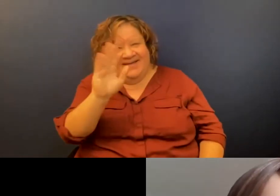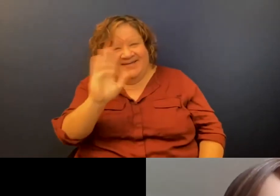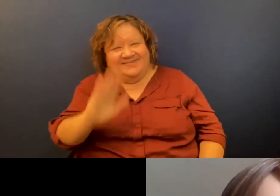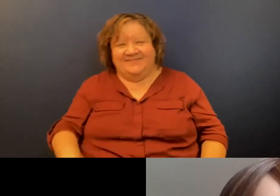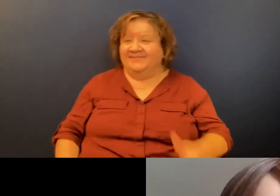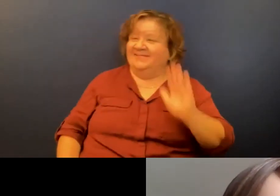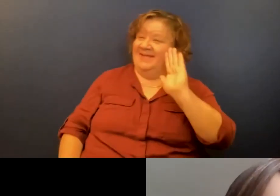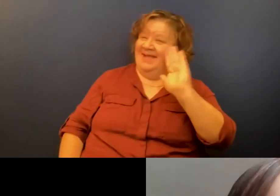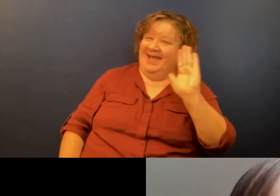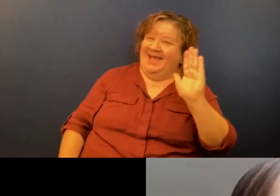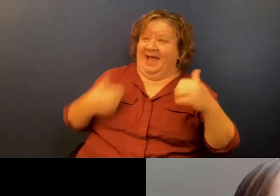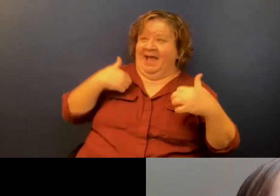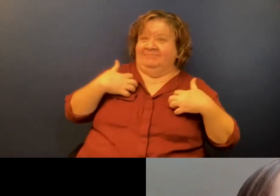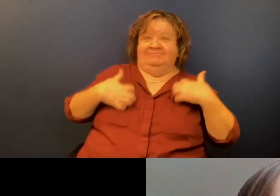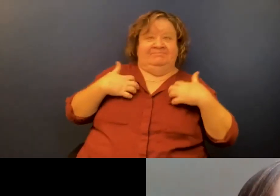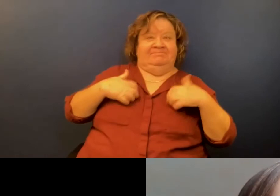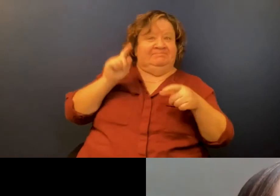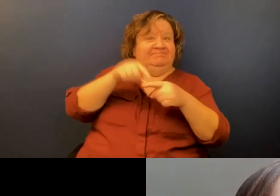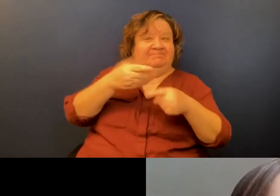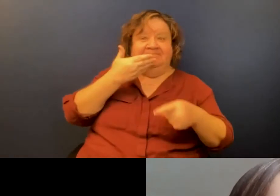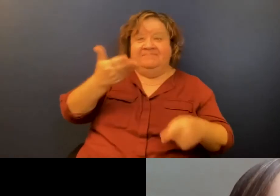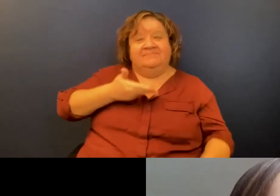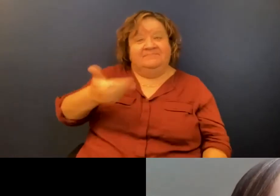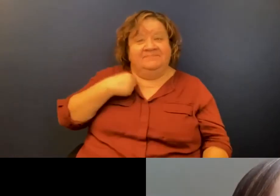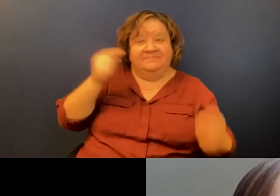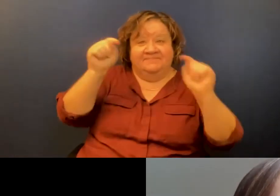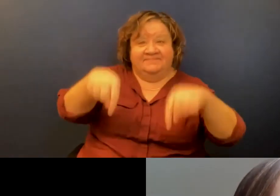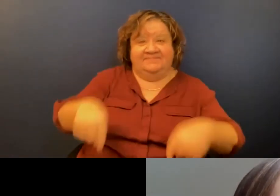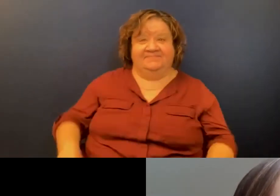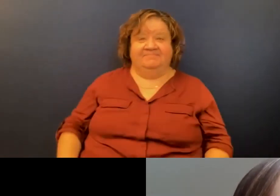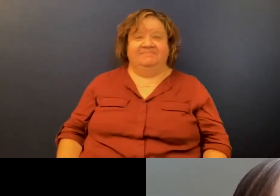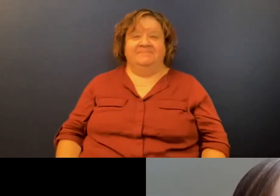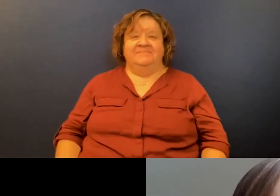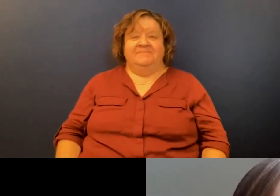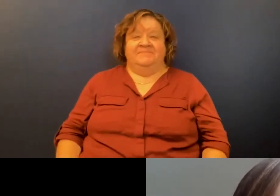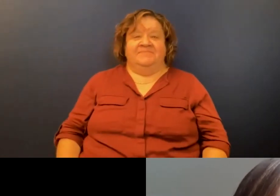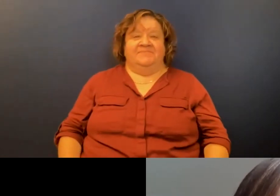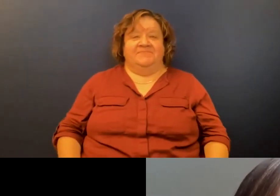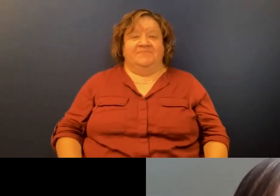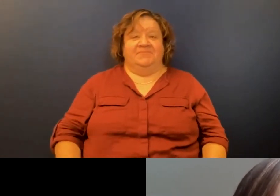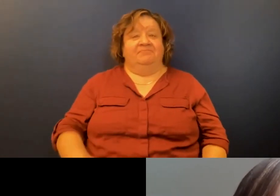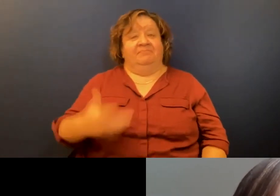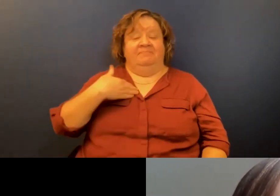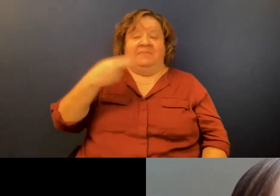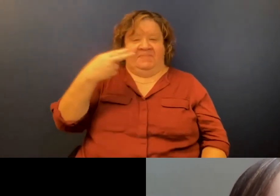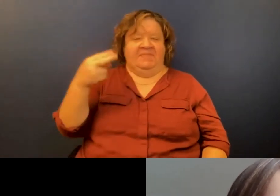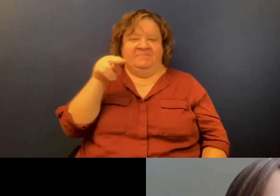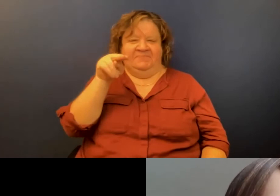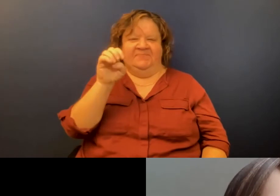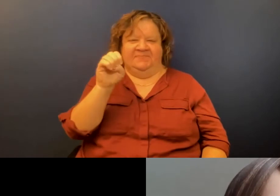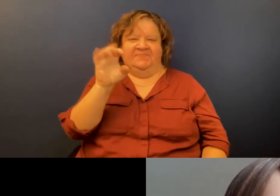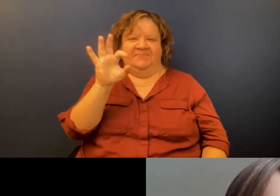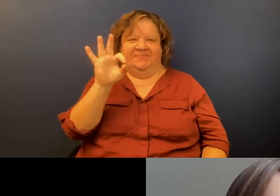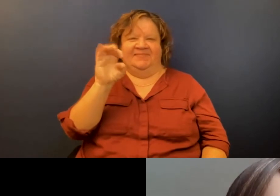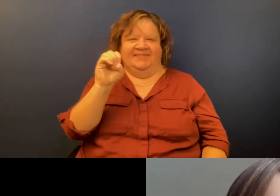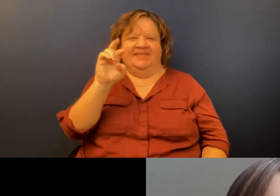the opportunity. As already stated, my name is Nefertiti Matos Olivares, and I am a person who